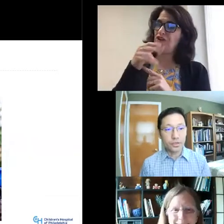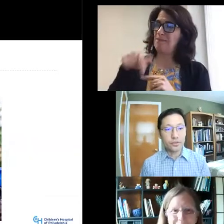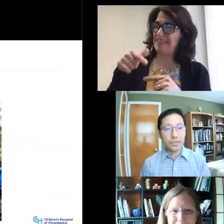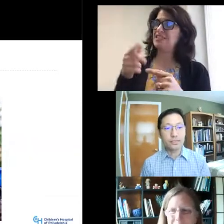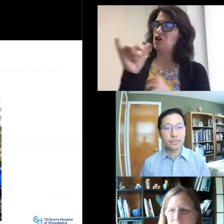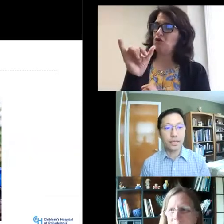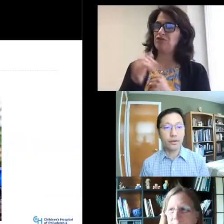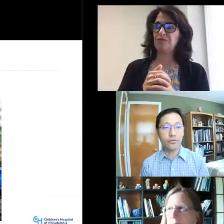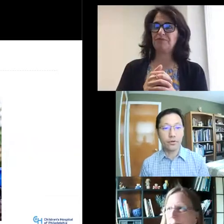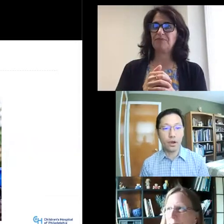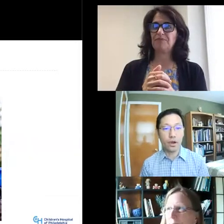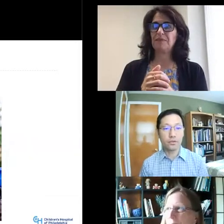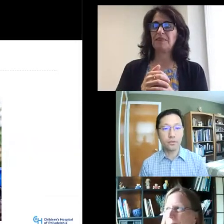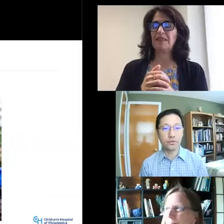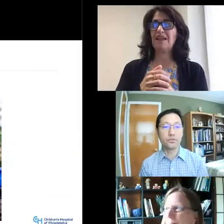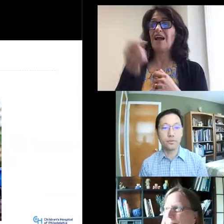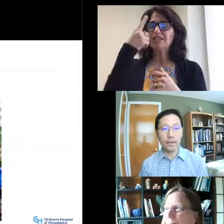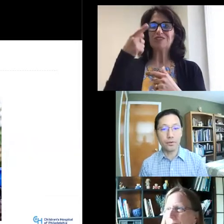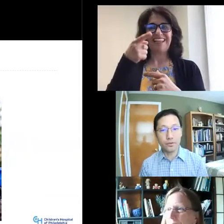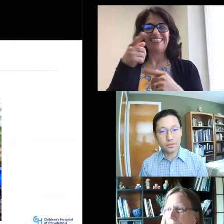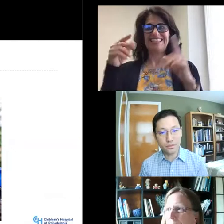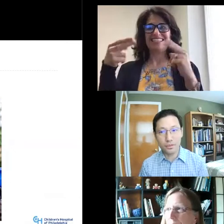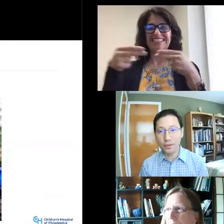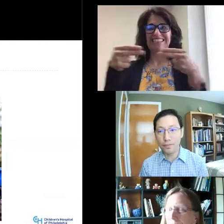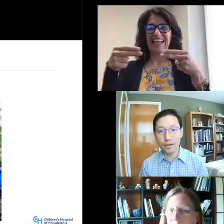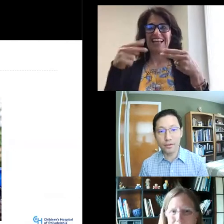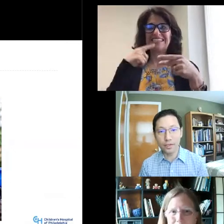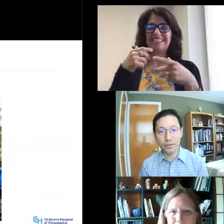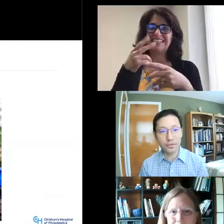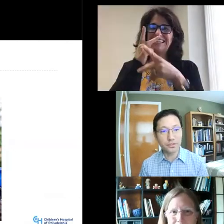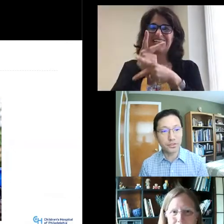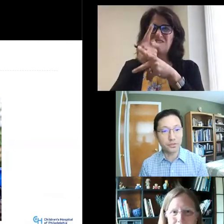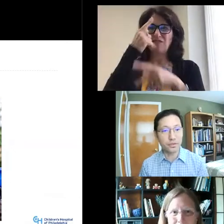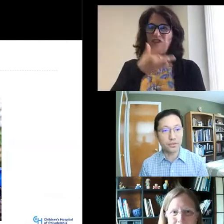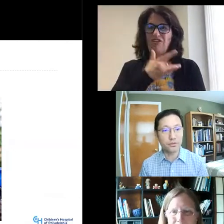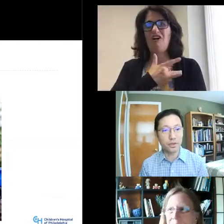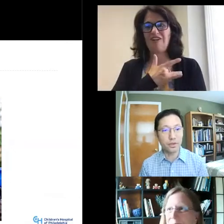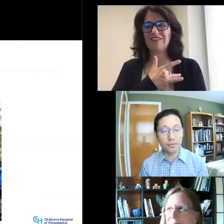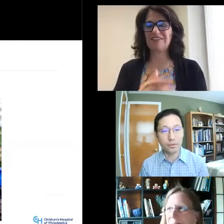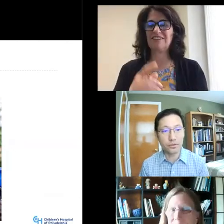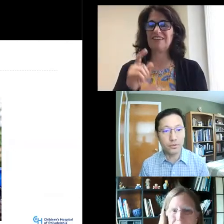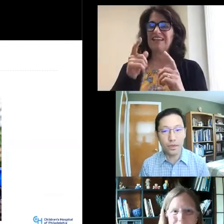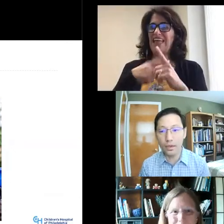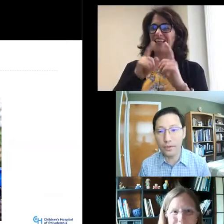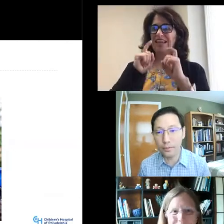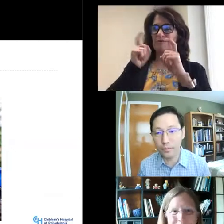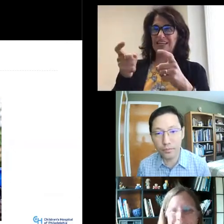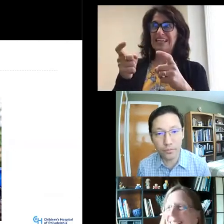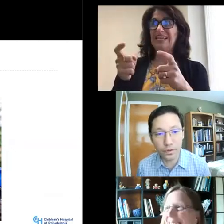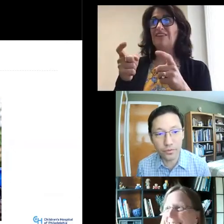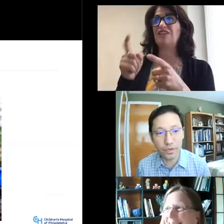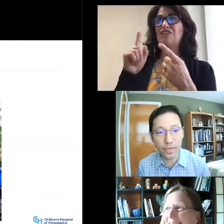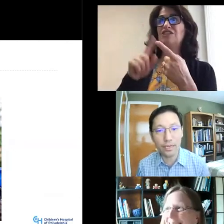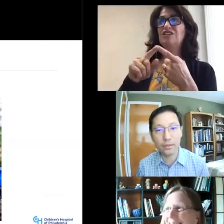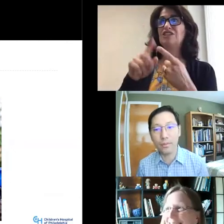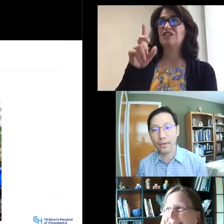So going to the next slide, caring for heart. So I'm just giving it to Dr. Linda McCotter